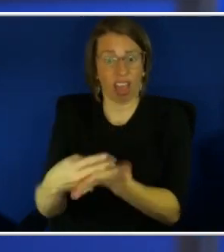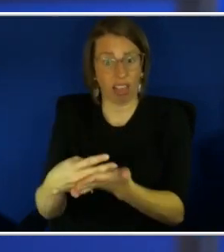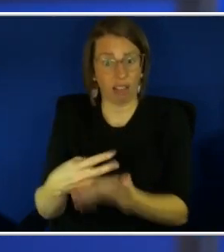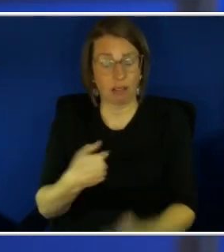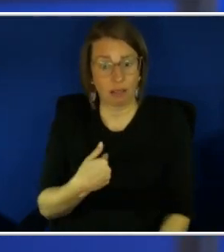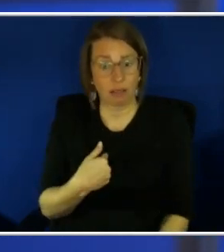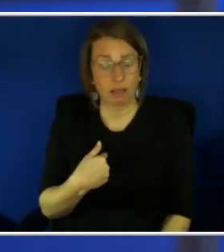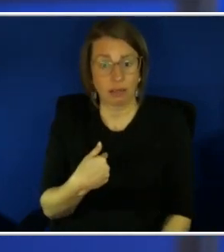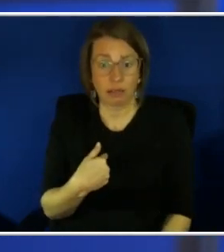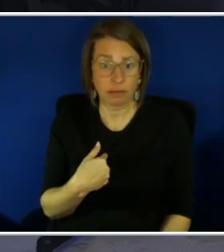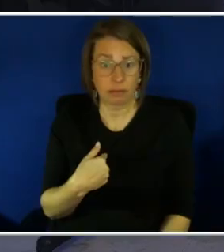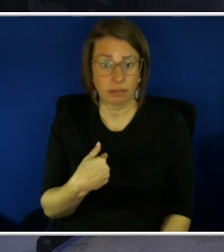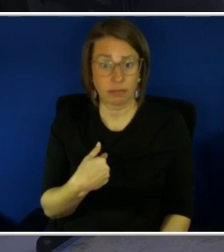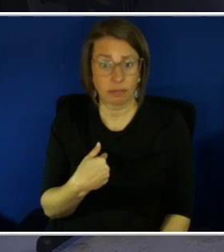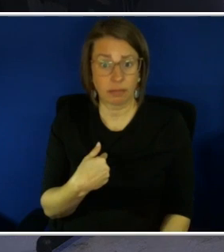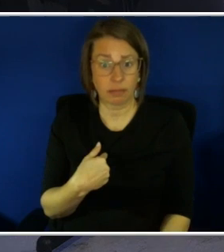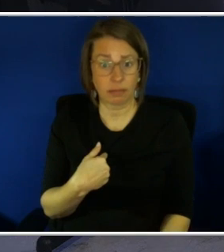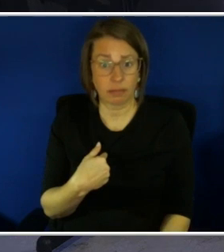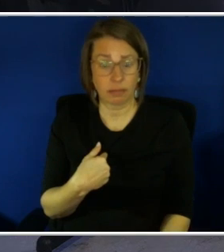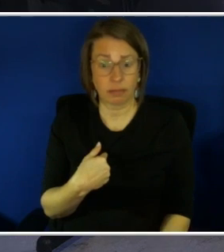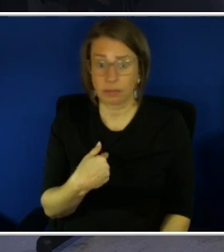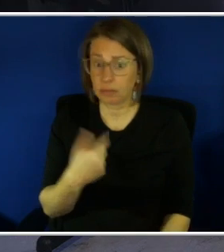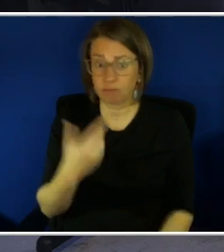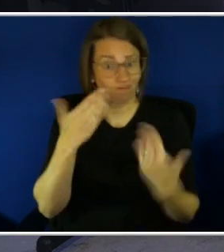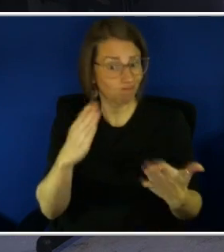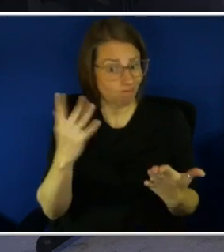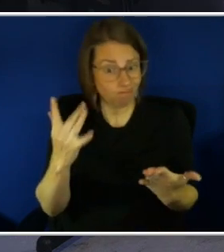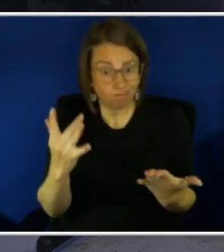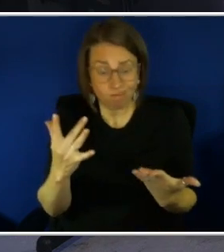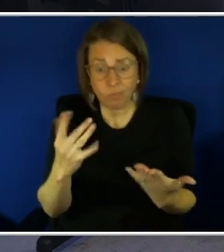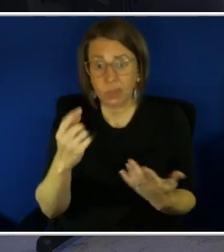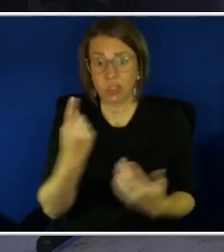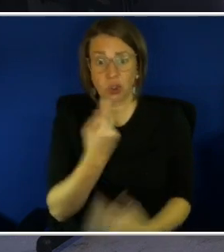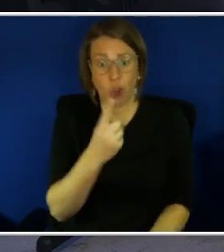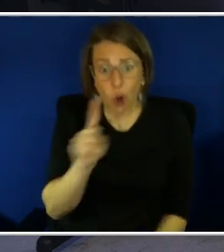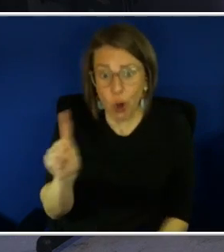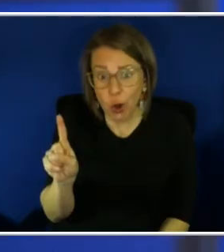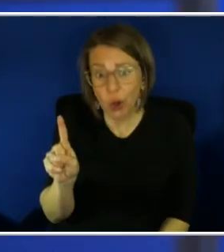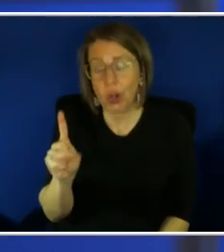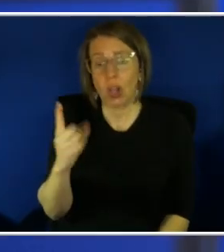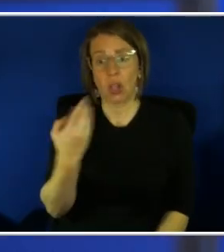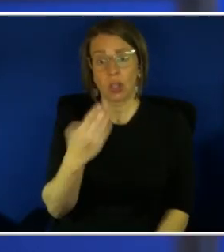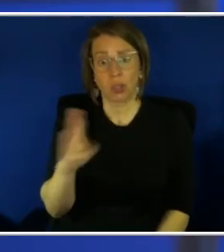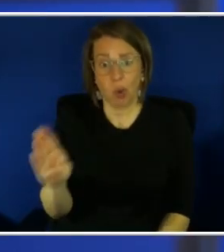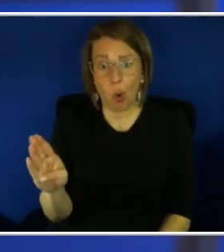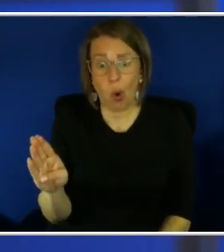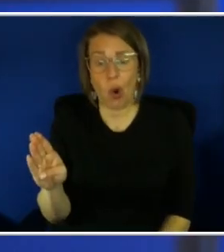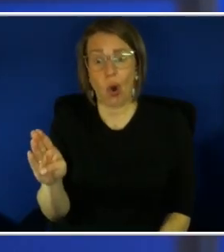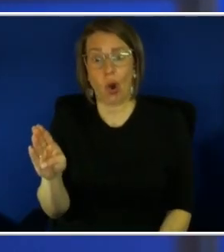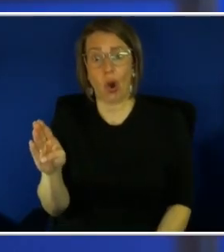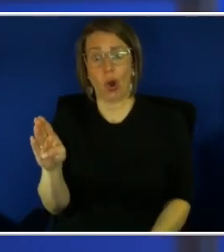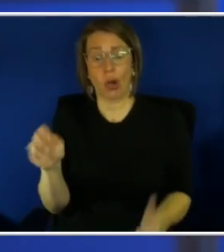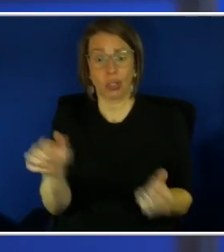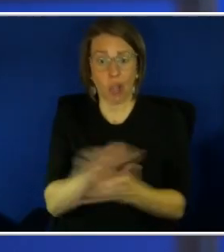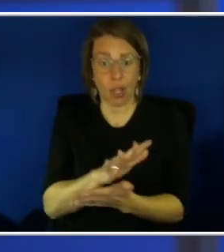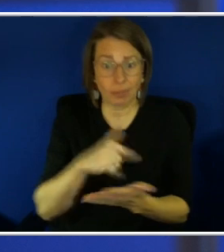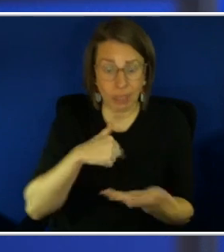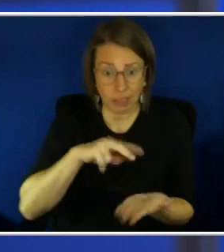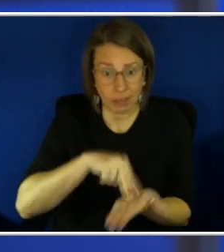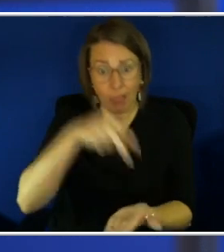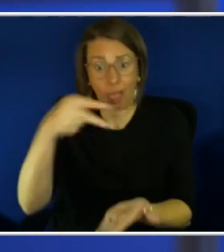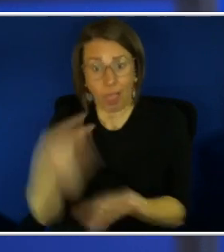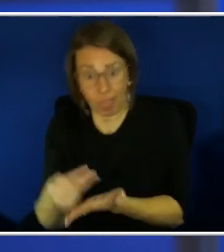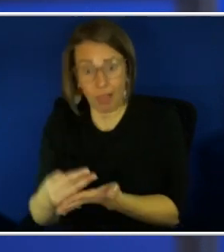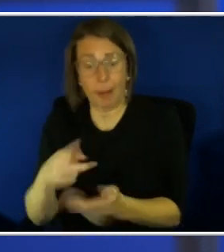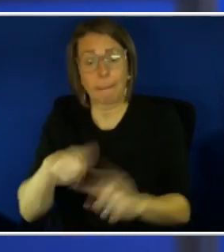And we don't know why. We don't know if it's when I turned, if the door caught air and knocked me down, but it knocked me down, and